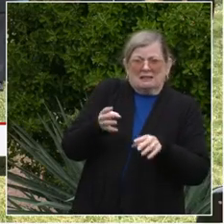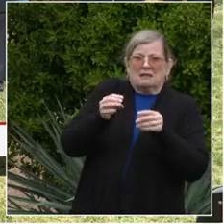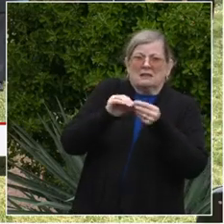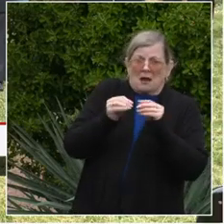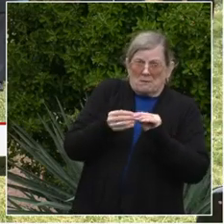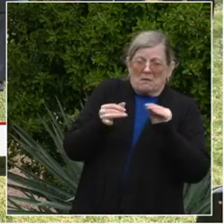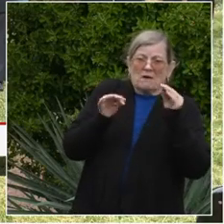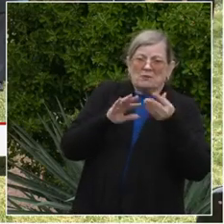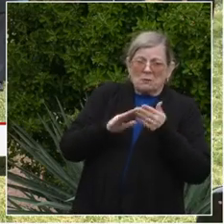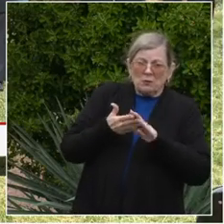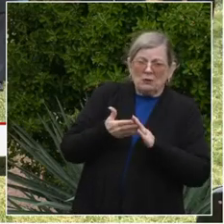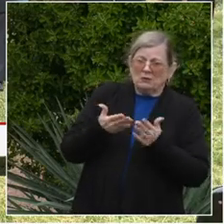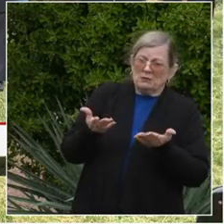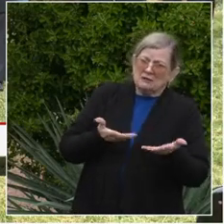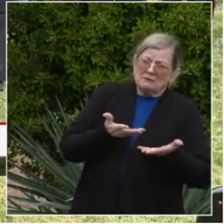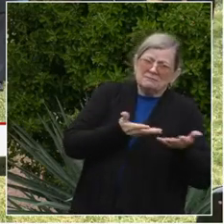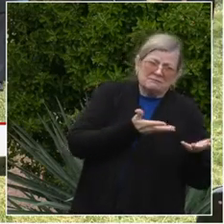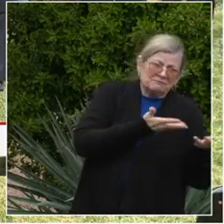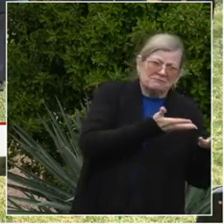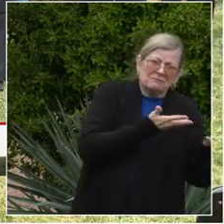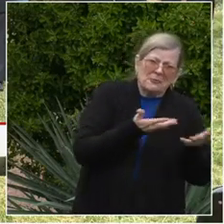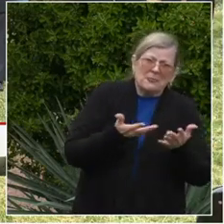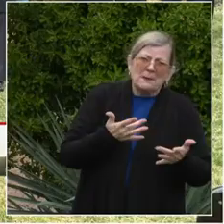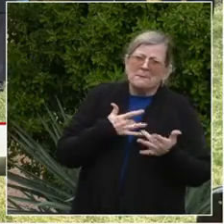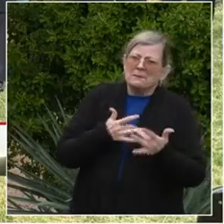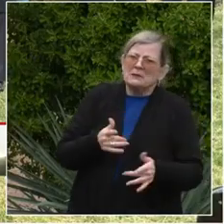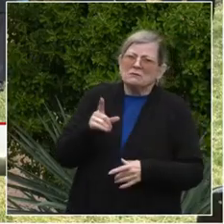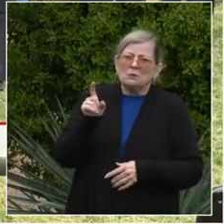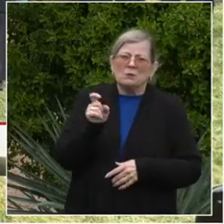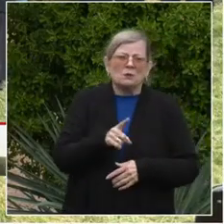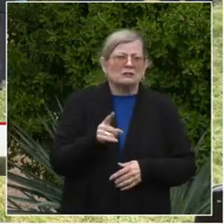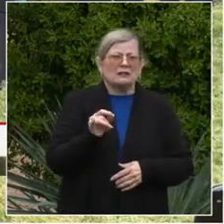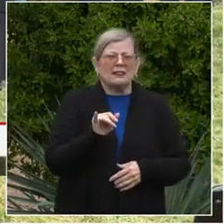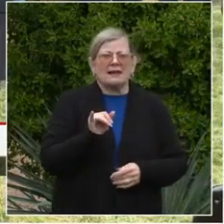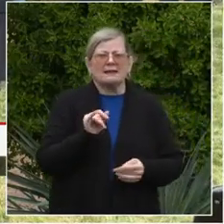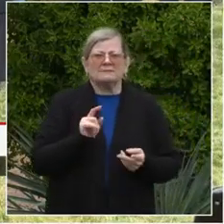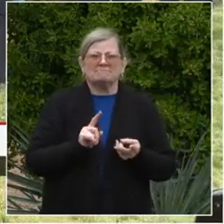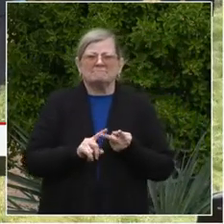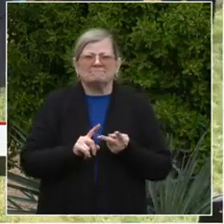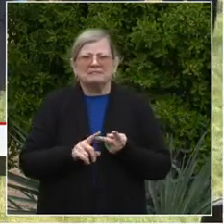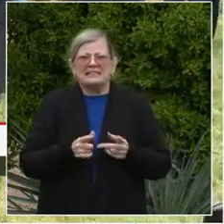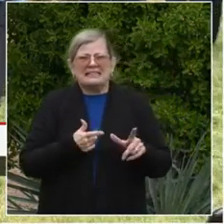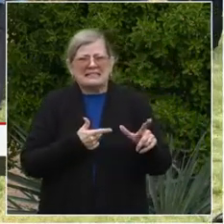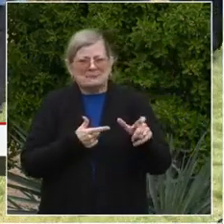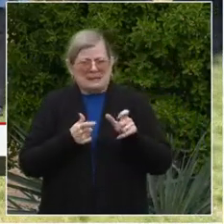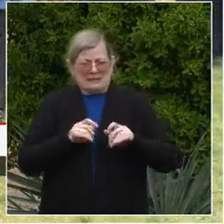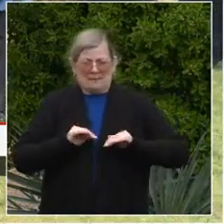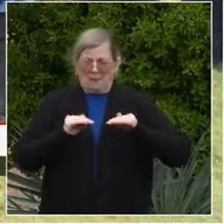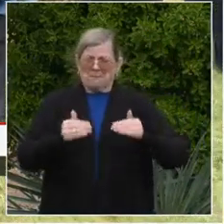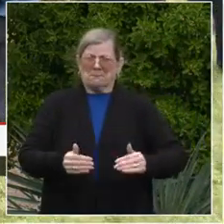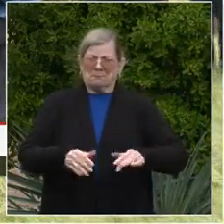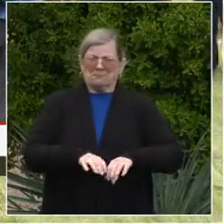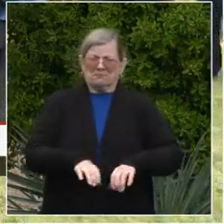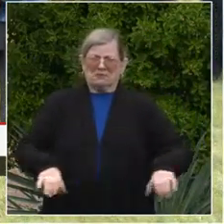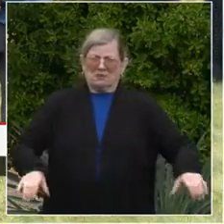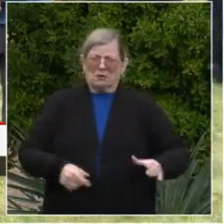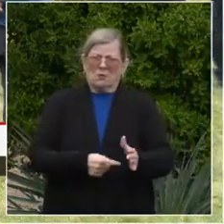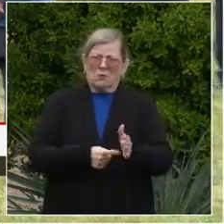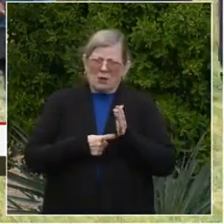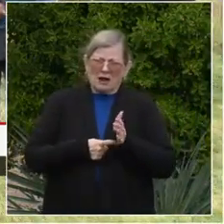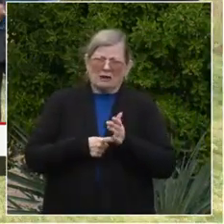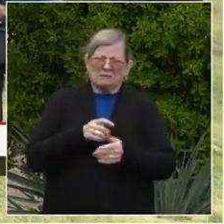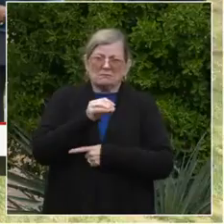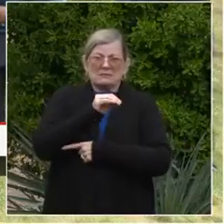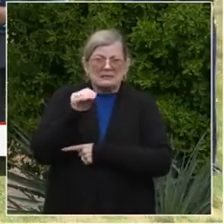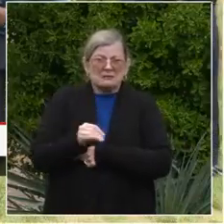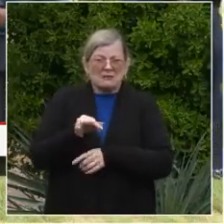would have. And so typically a question like putting speed humps anywhere requires a percentage of neighbors